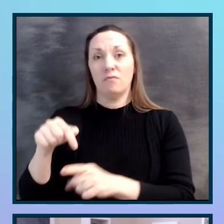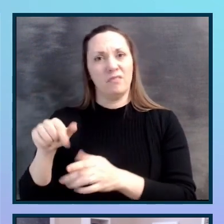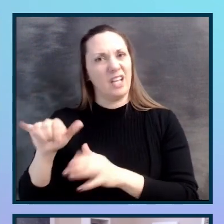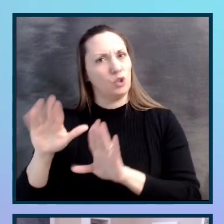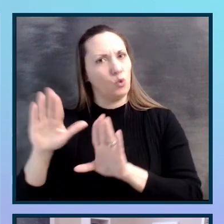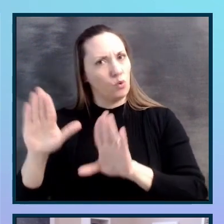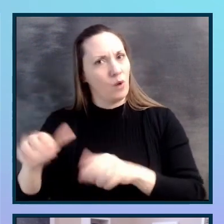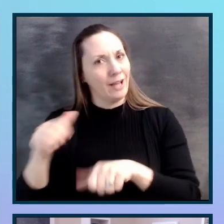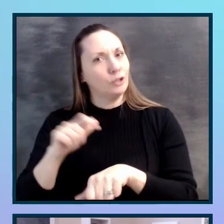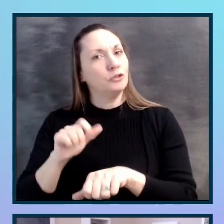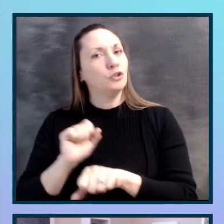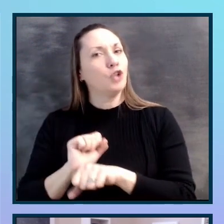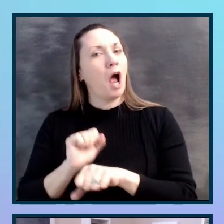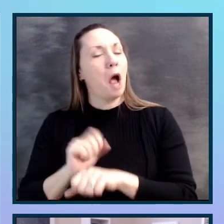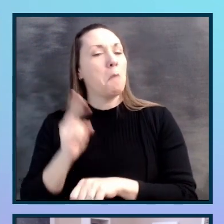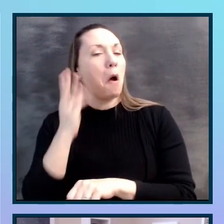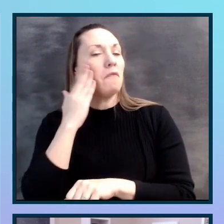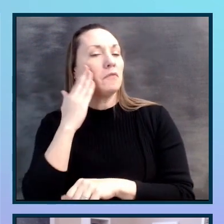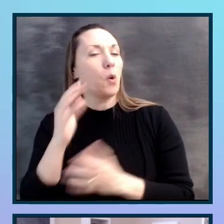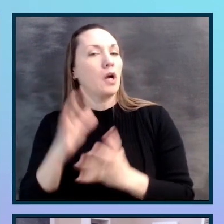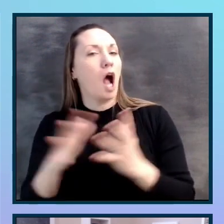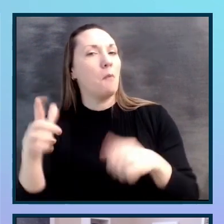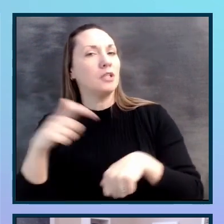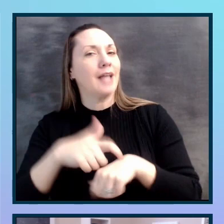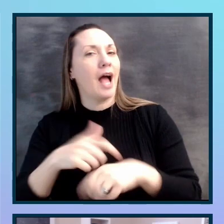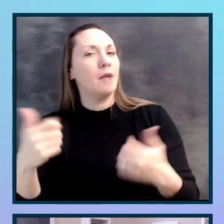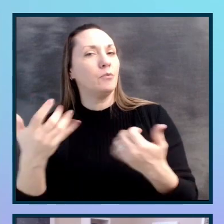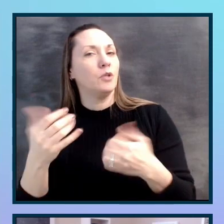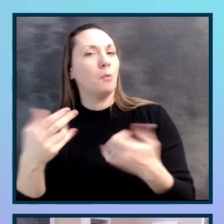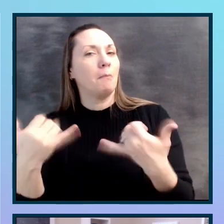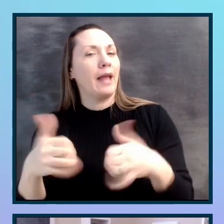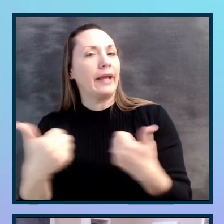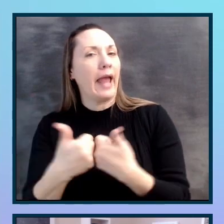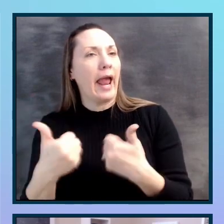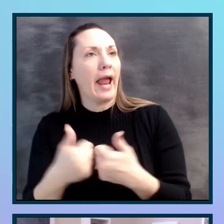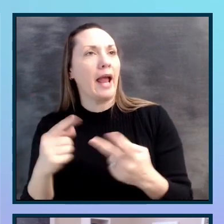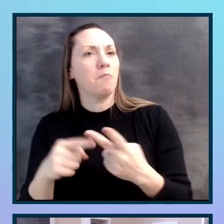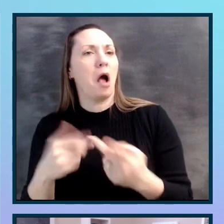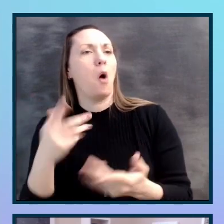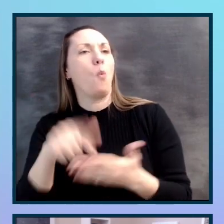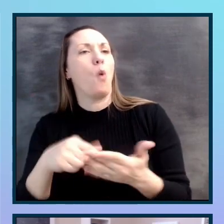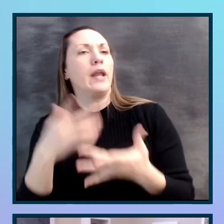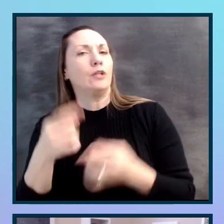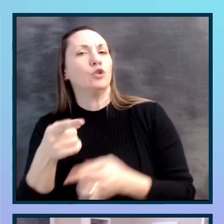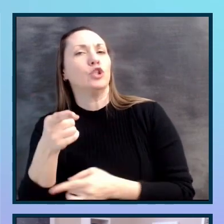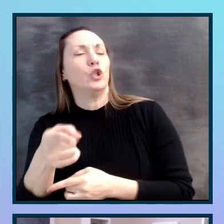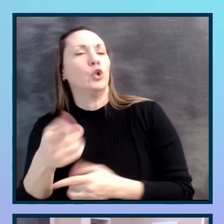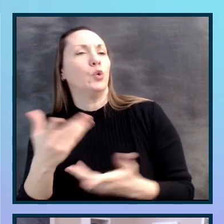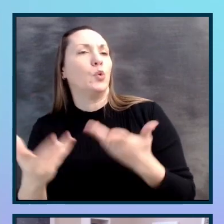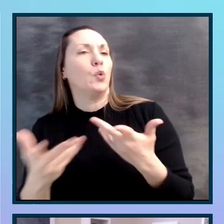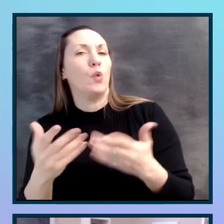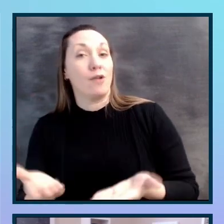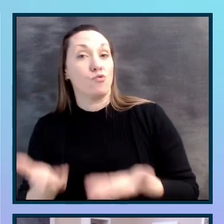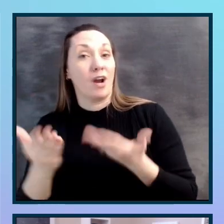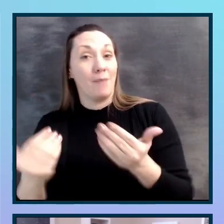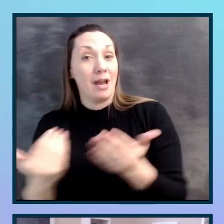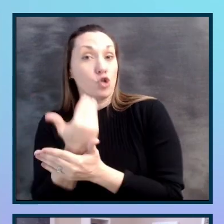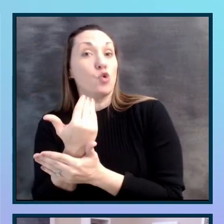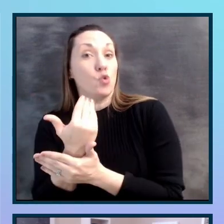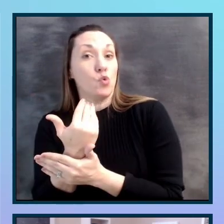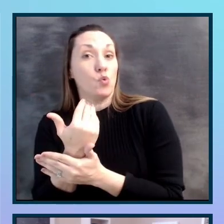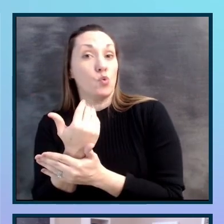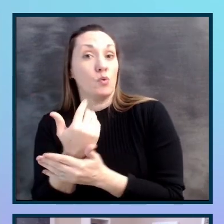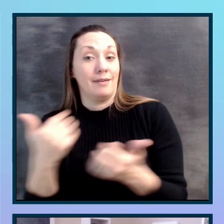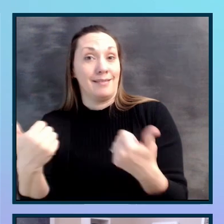your playtime, of looking at what games you interact with, of looking at the things that interest you, and recommending new and upcoming games that